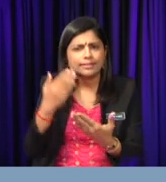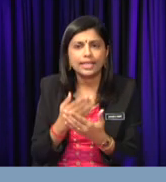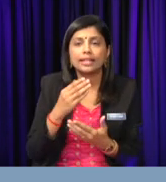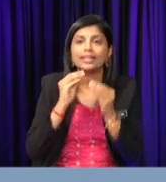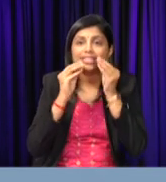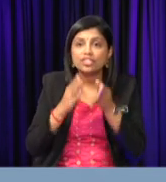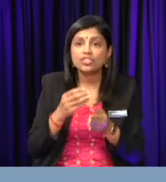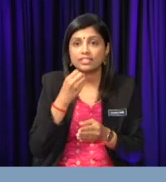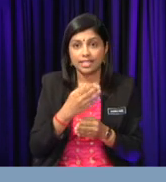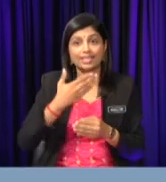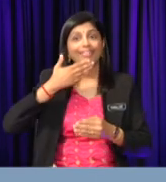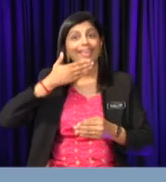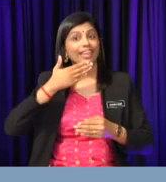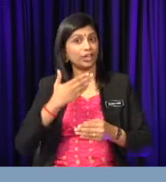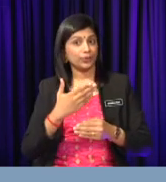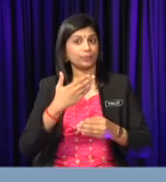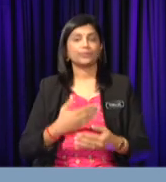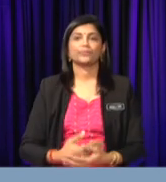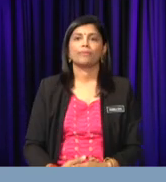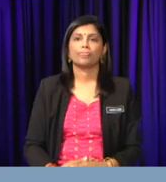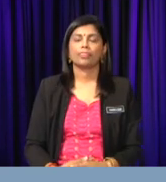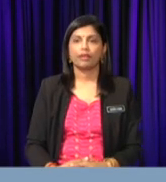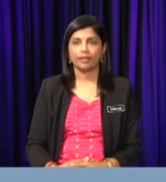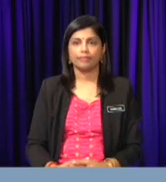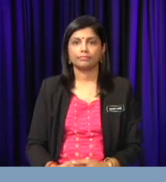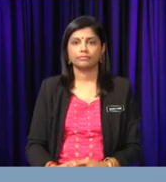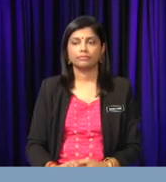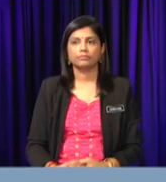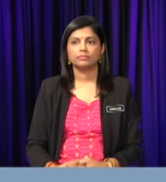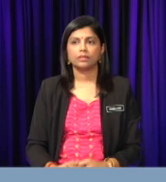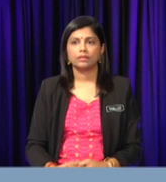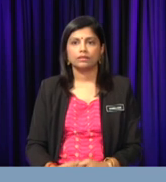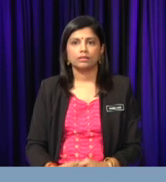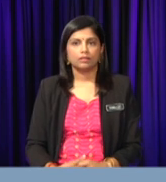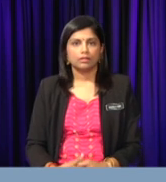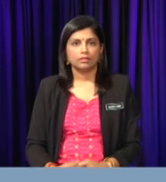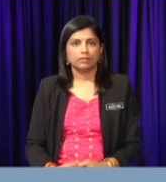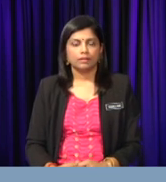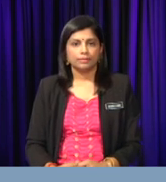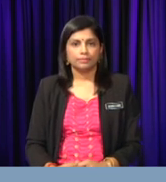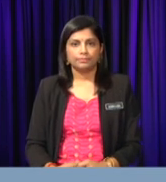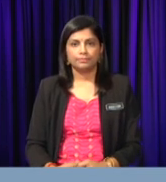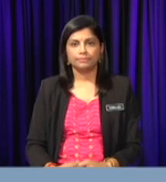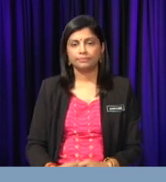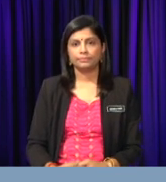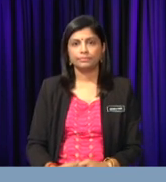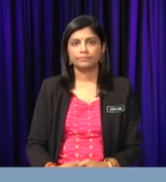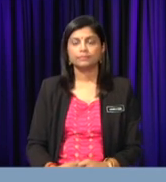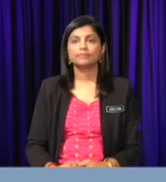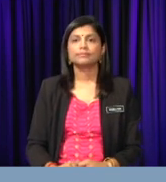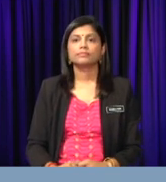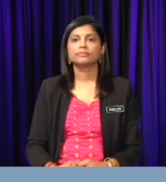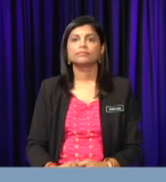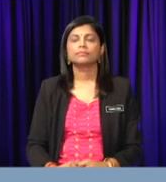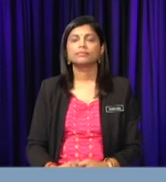point and which point are we going to decide on, there are 6 points, right, Shafika? Mm-hmm. Right. So there are 6 points given to the